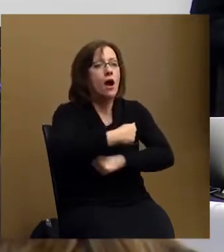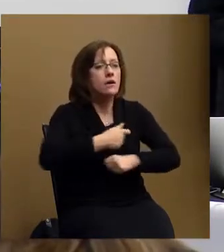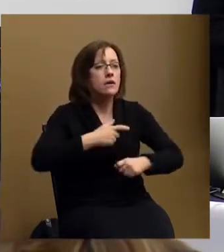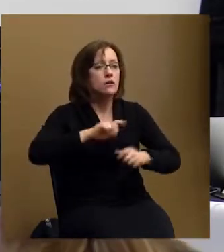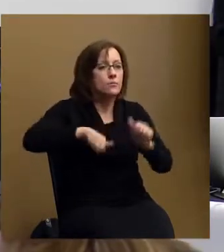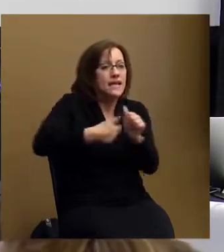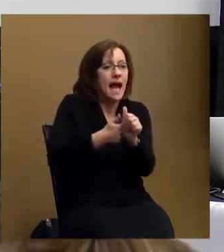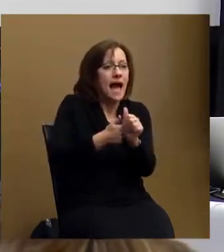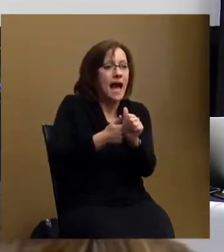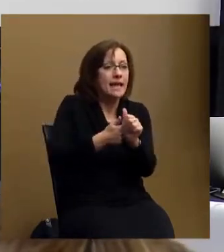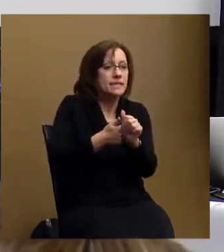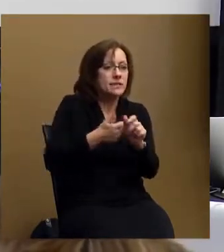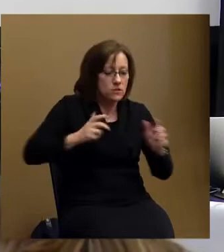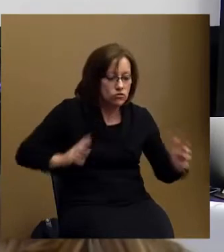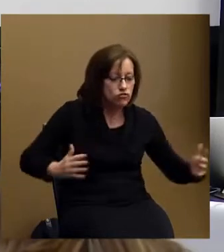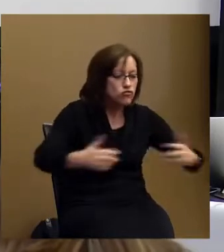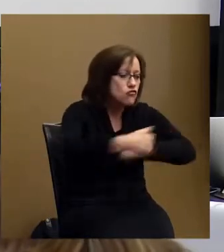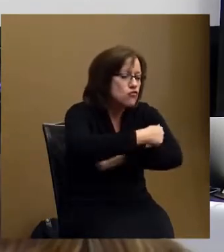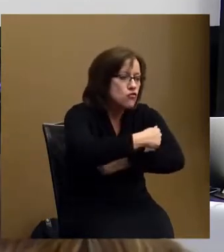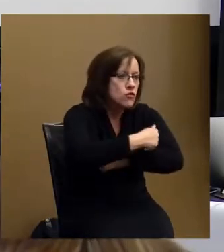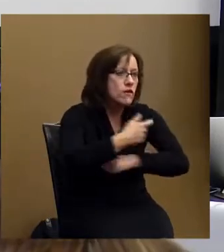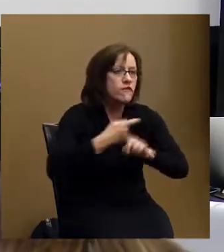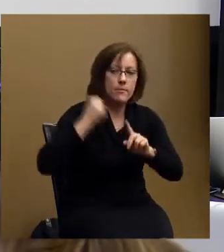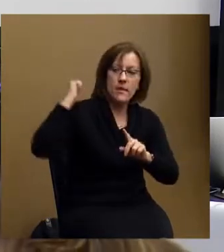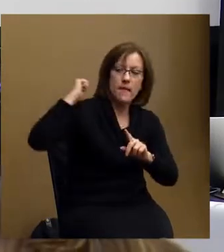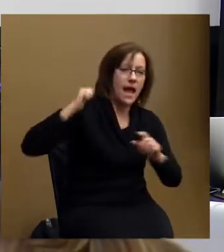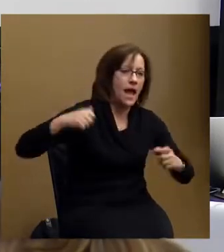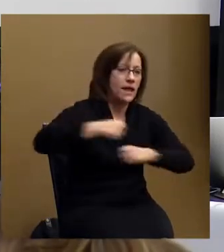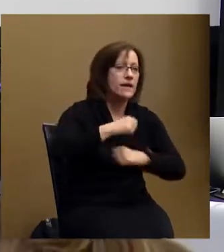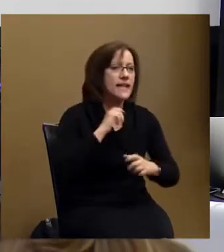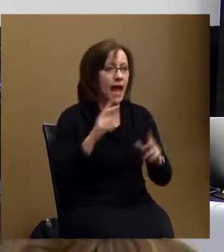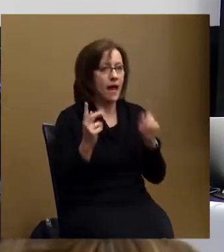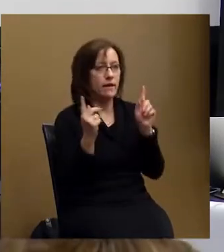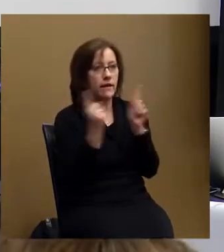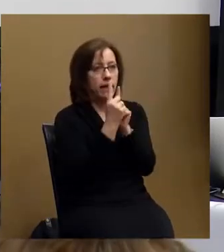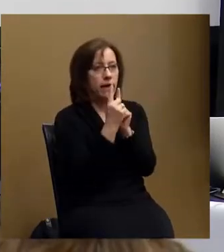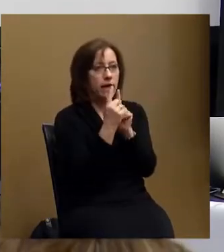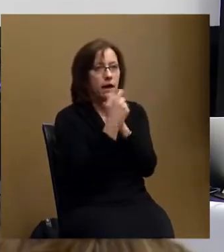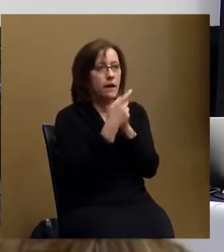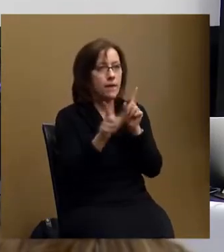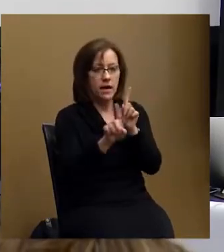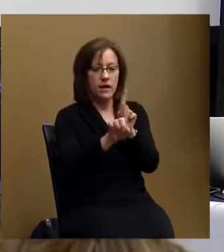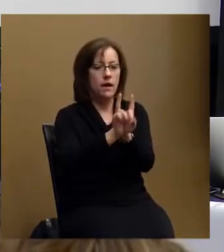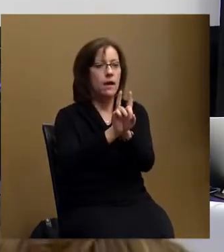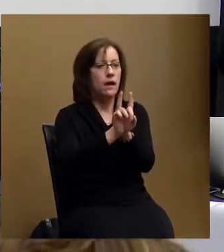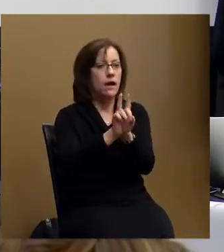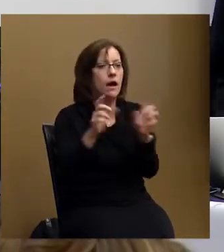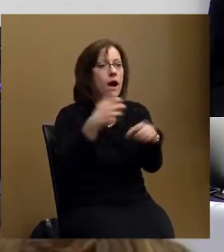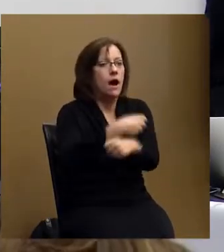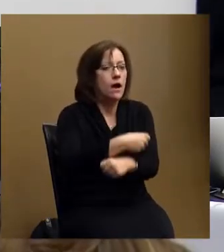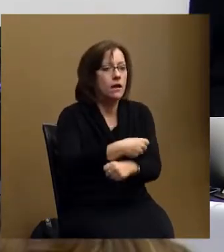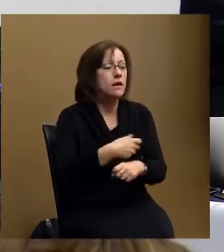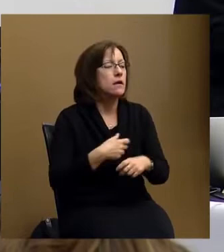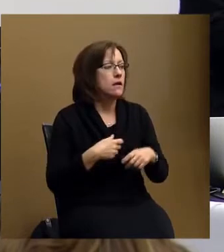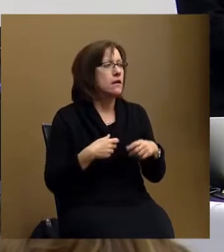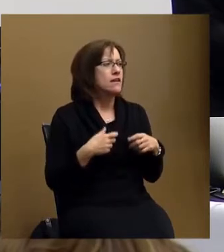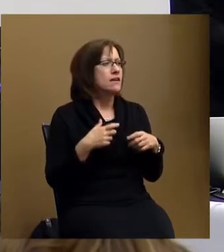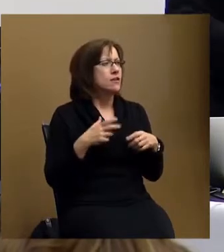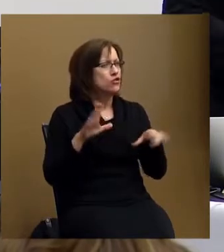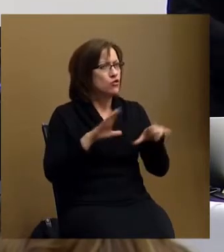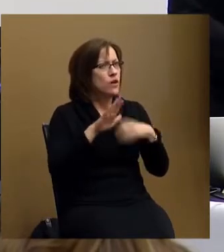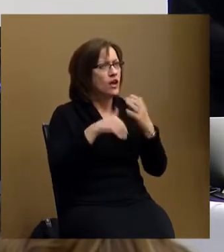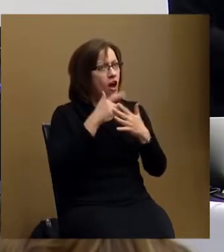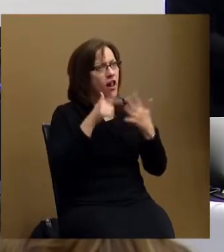joint compression. If you're standing there working with her, doing all of this what we do. stuff to provide that.